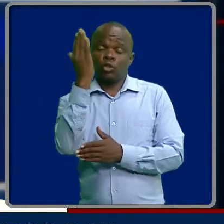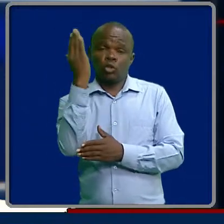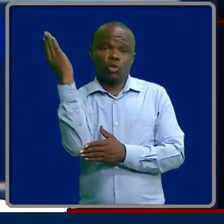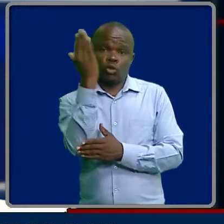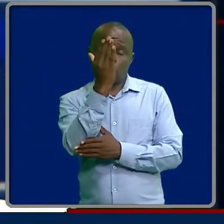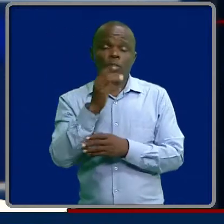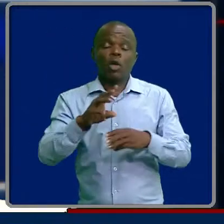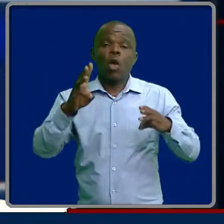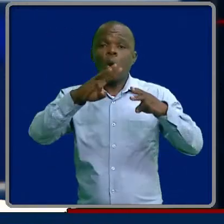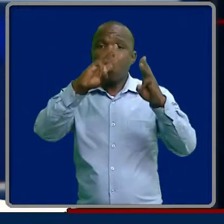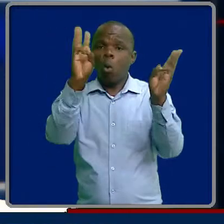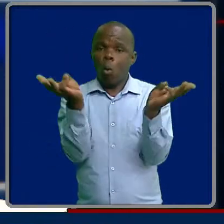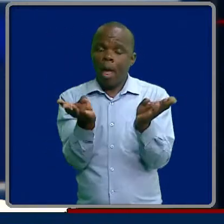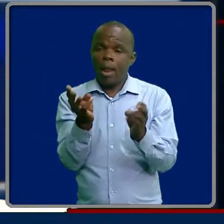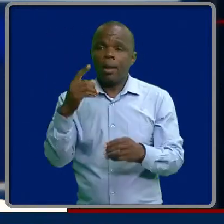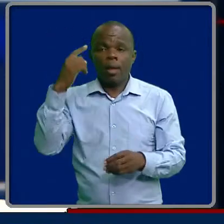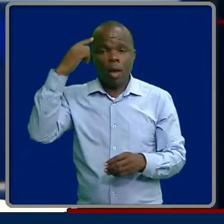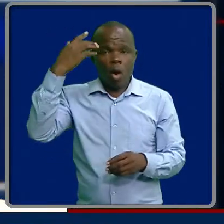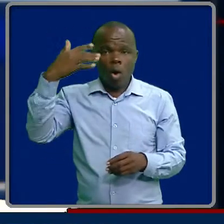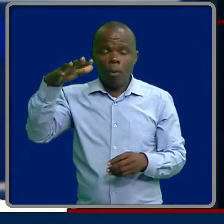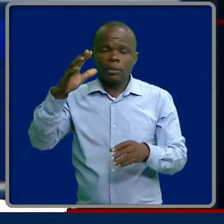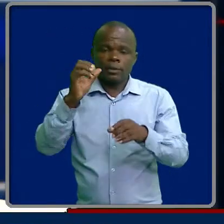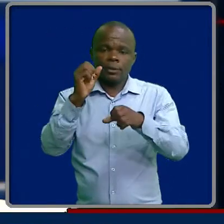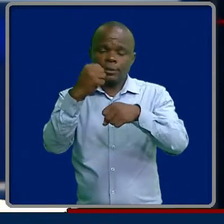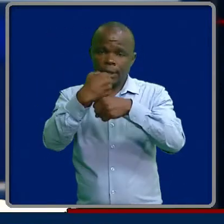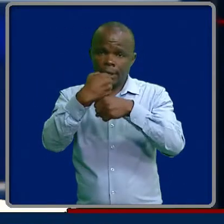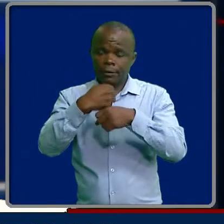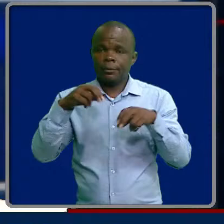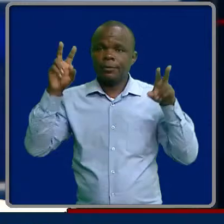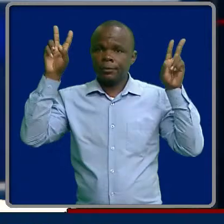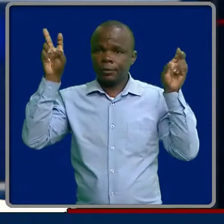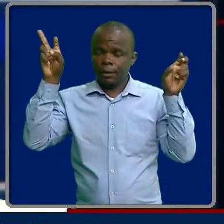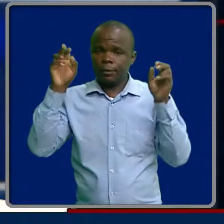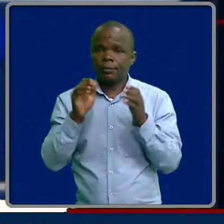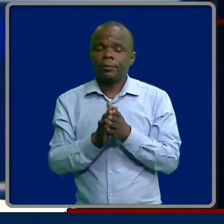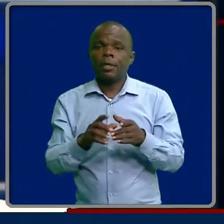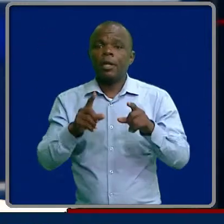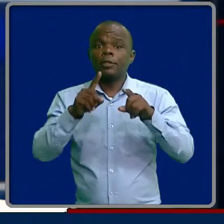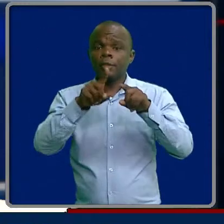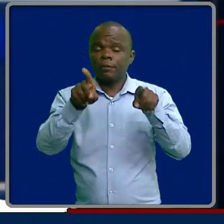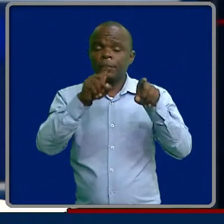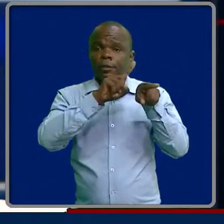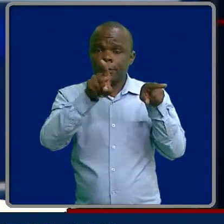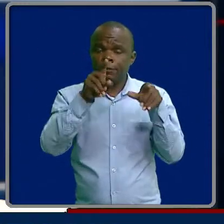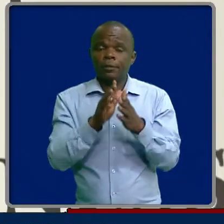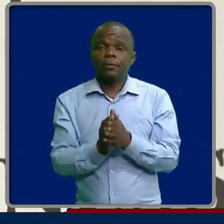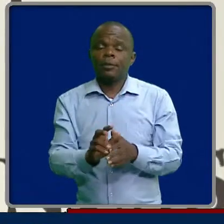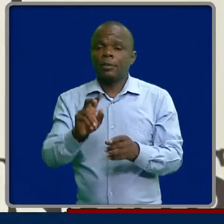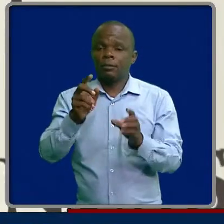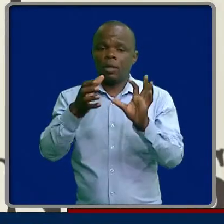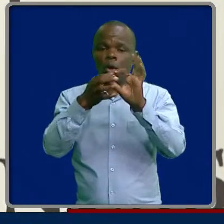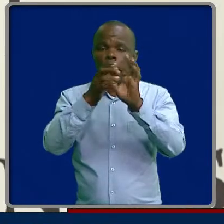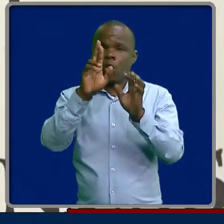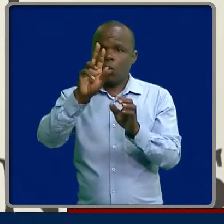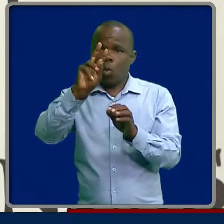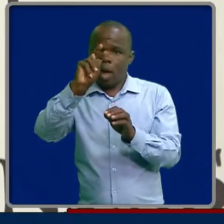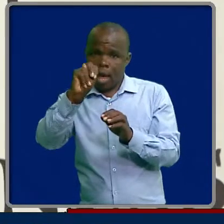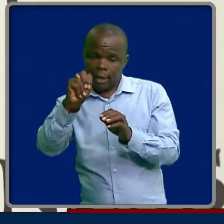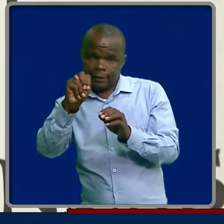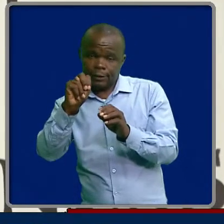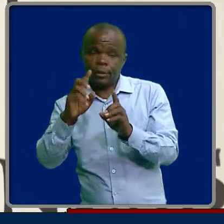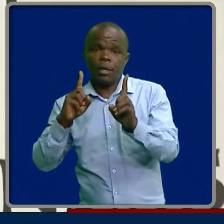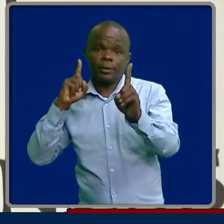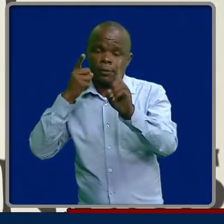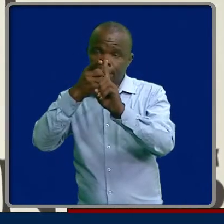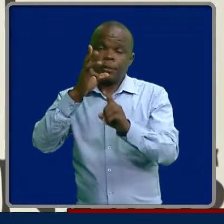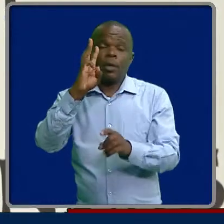celebrating differences, advancing neurodiversity and the UN Sustainable Development Goals. The World Autism Awareness Day